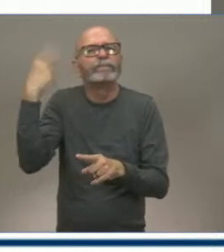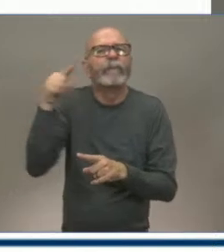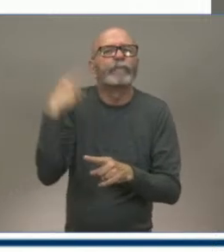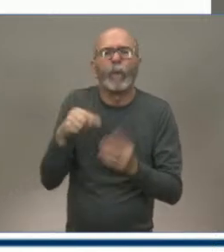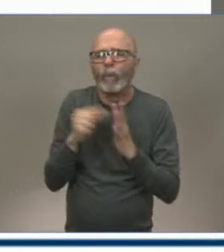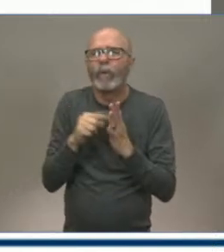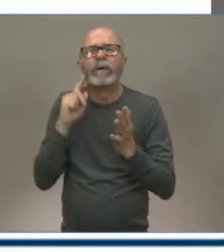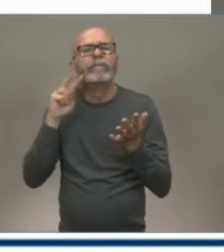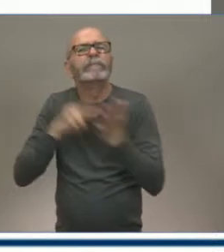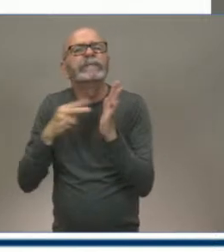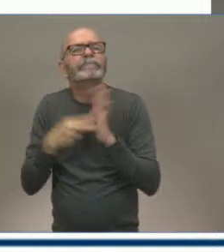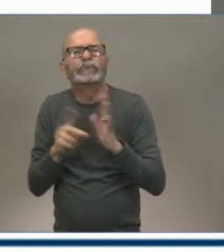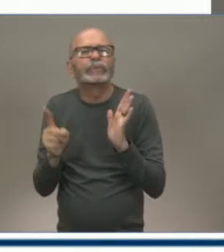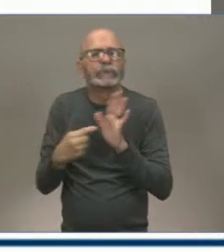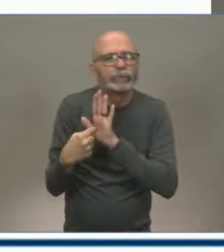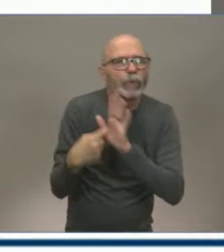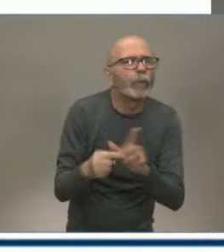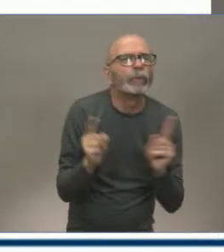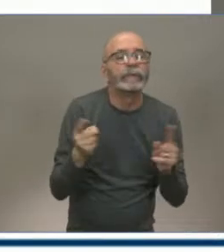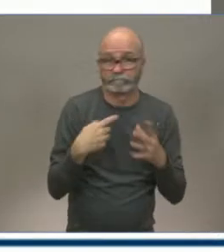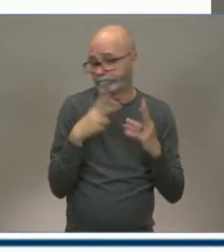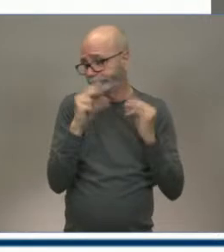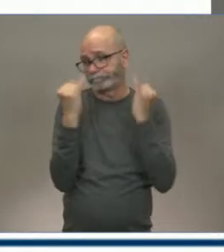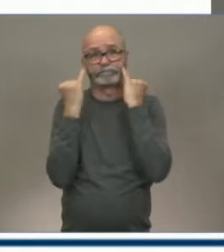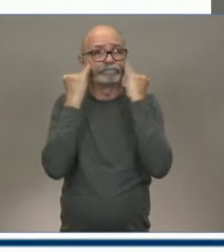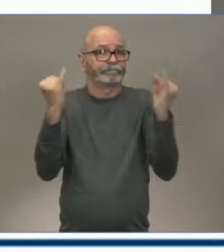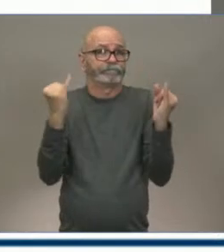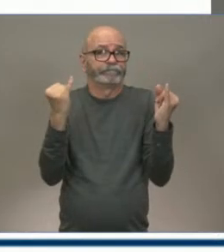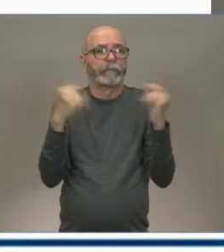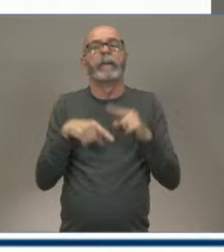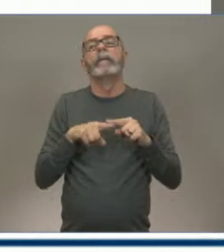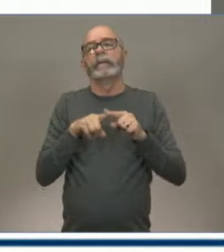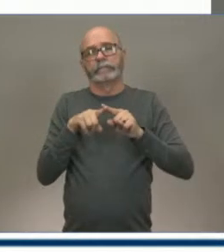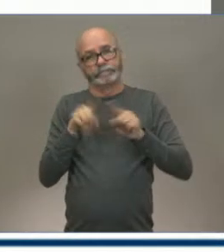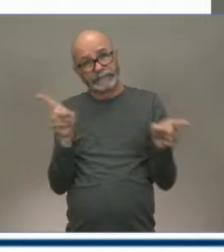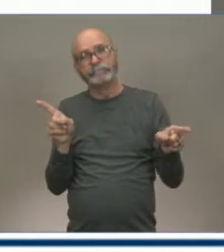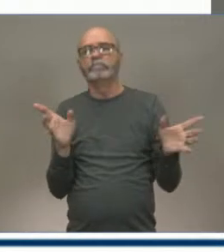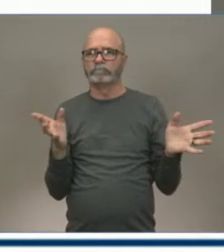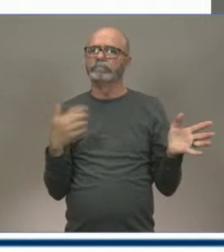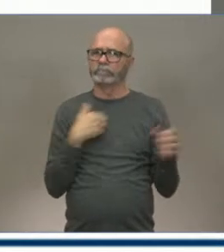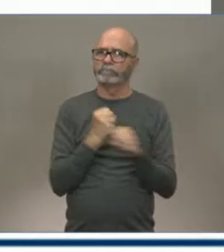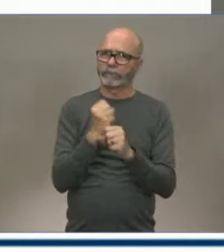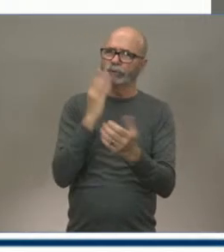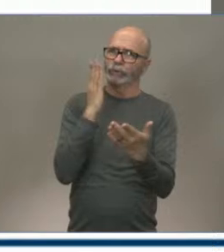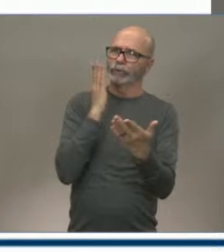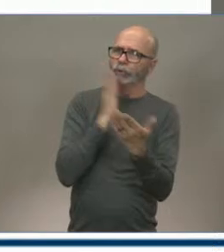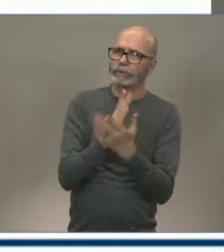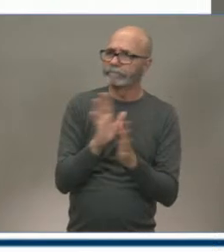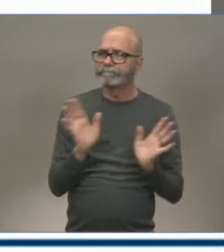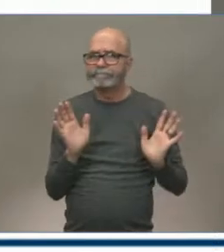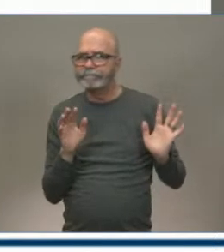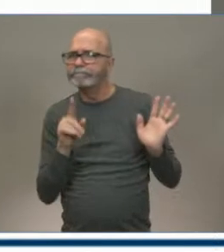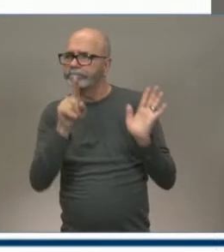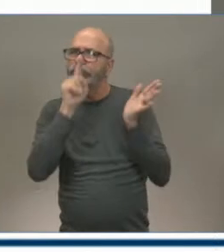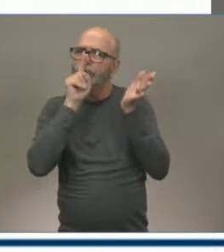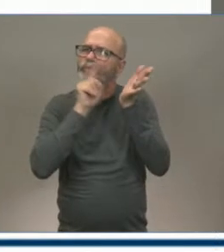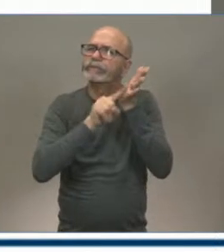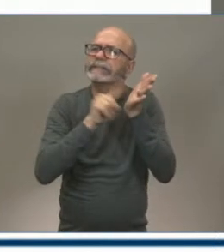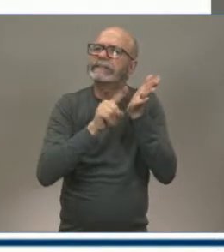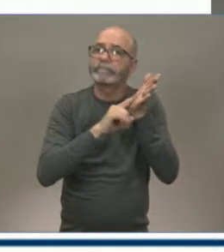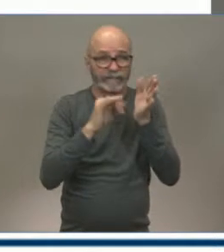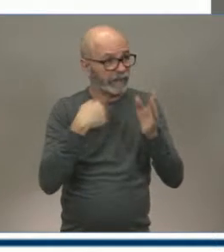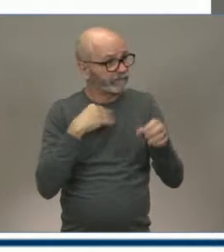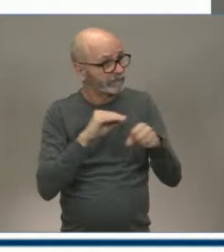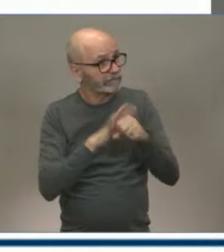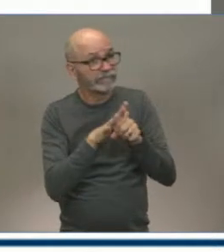signs that it's a good addition to our overall surveillance on what is the presence of COVID in